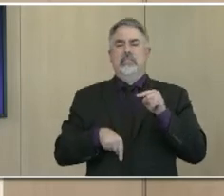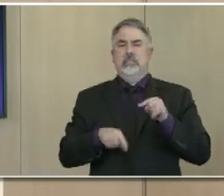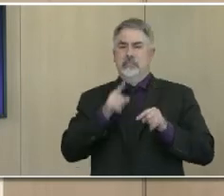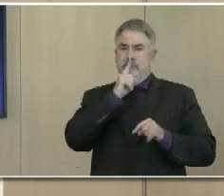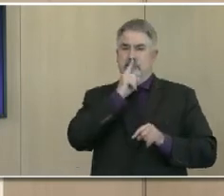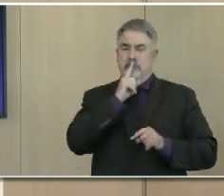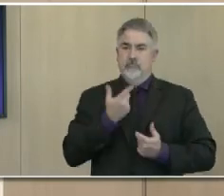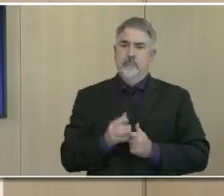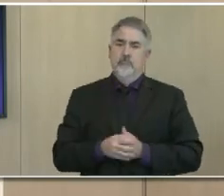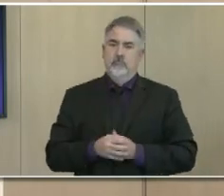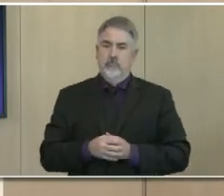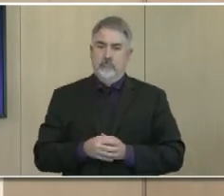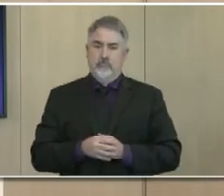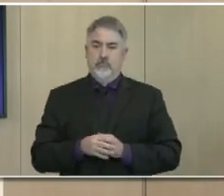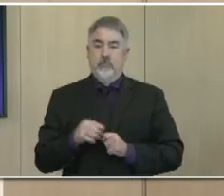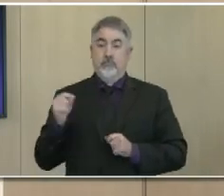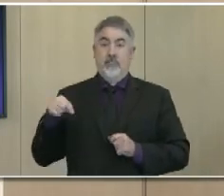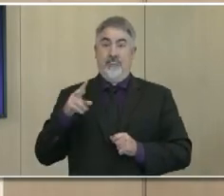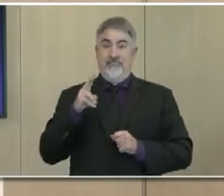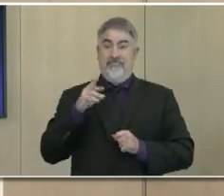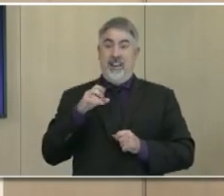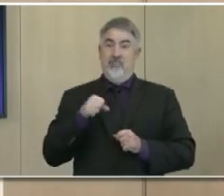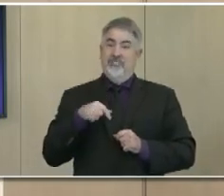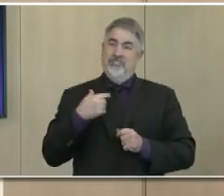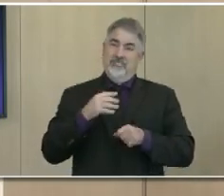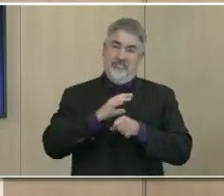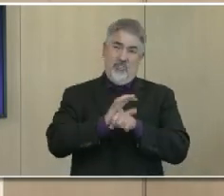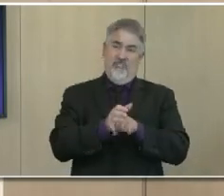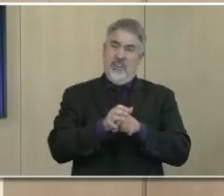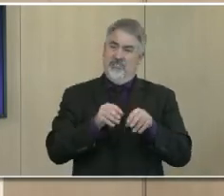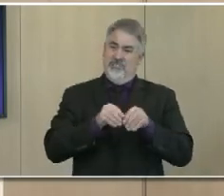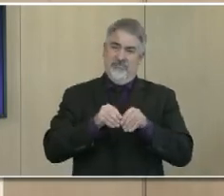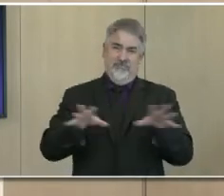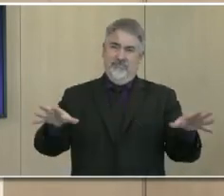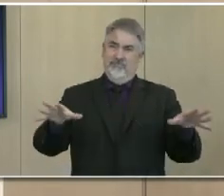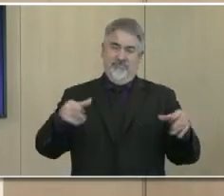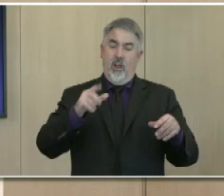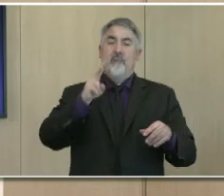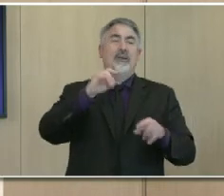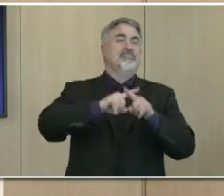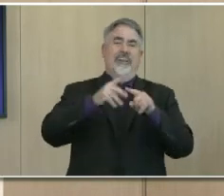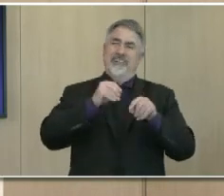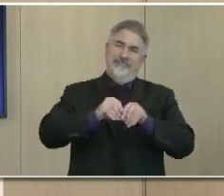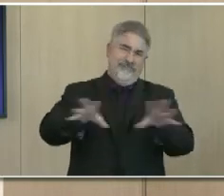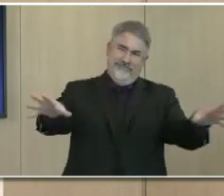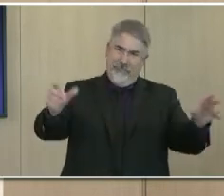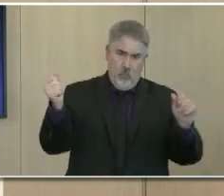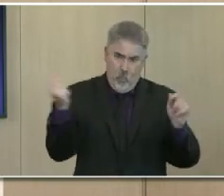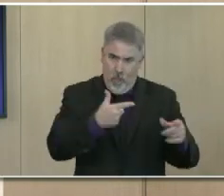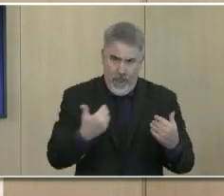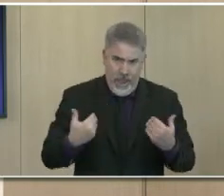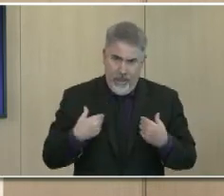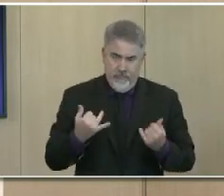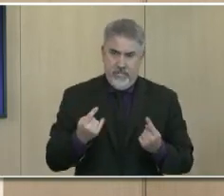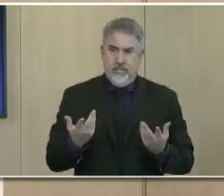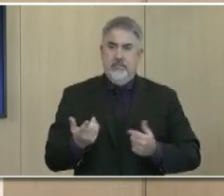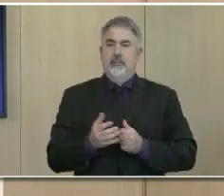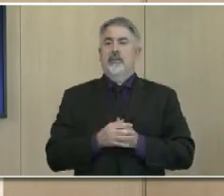entire county, so no matter what segment of the population you are from, we are going to